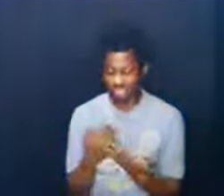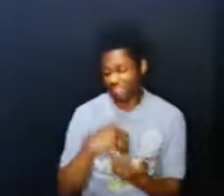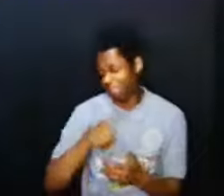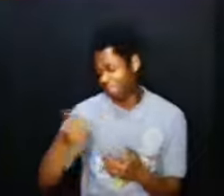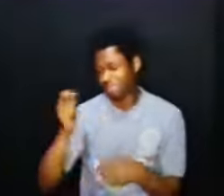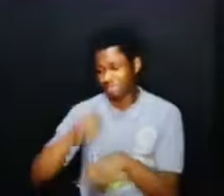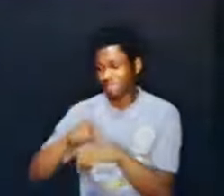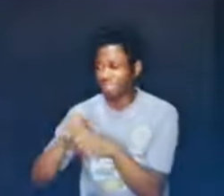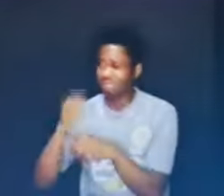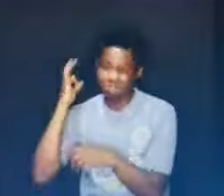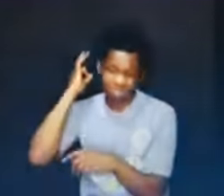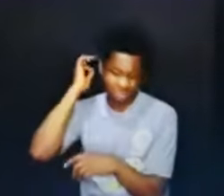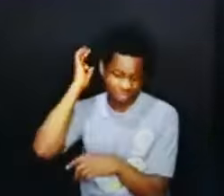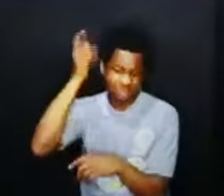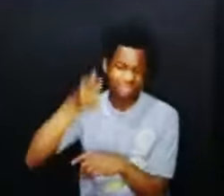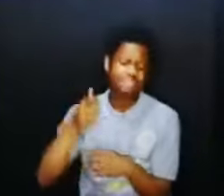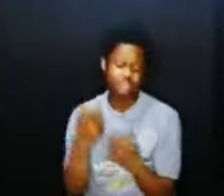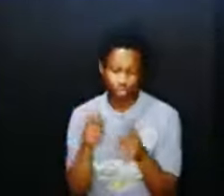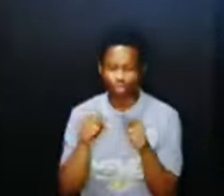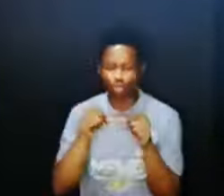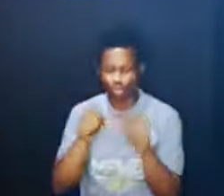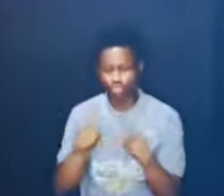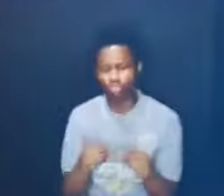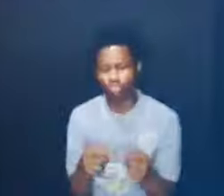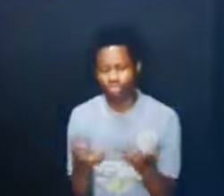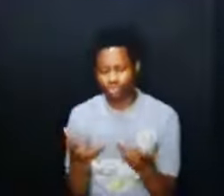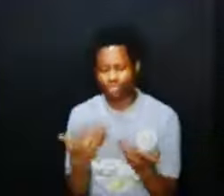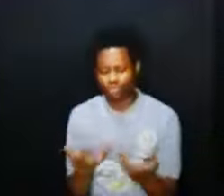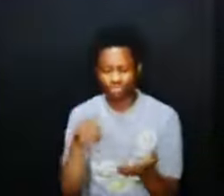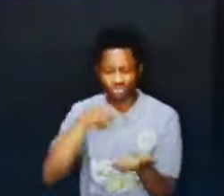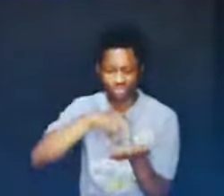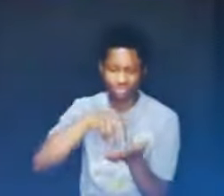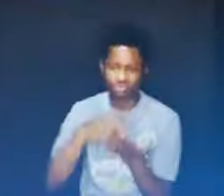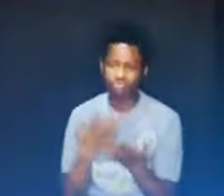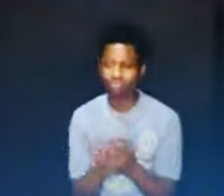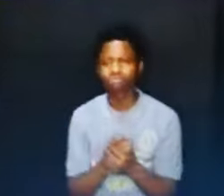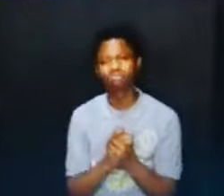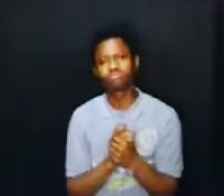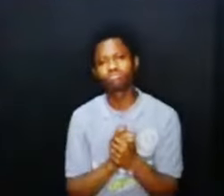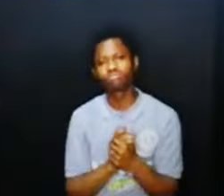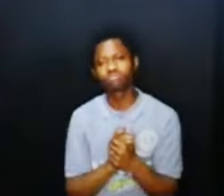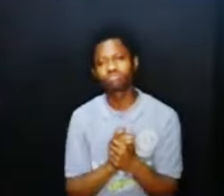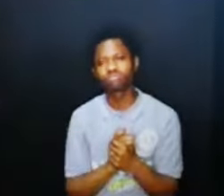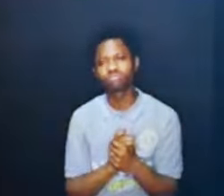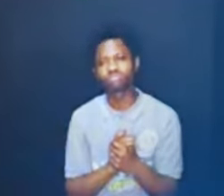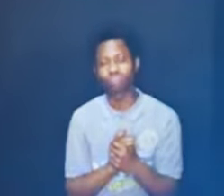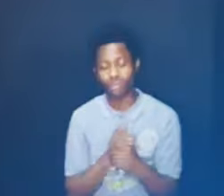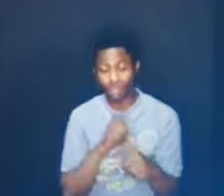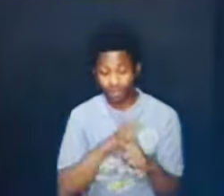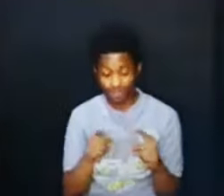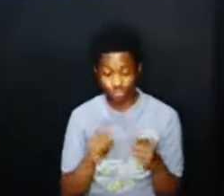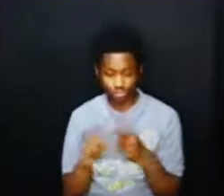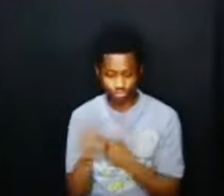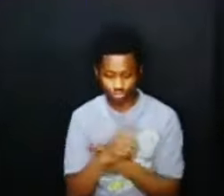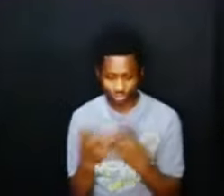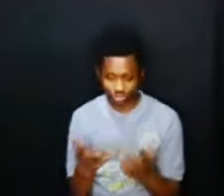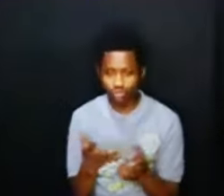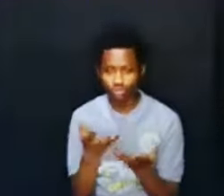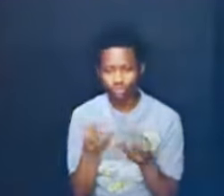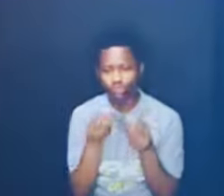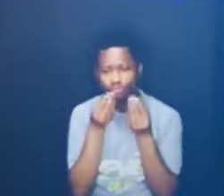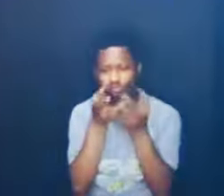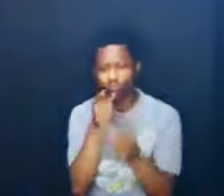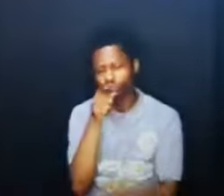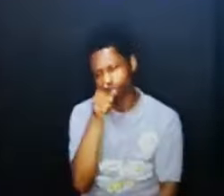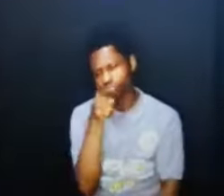continue talking about the rest of them. You will be able to meet me across so anyone did ya can home come. But today I want you to know. And so